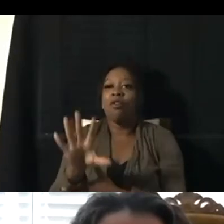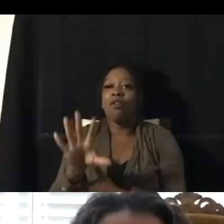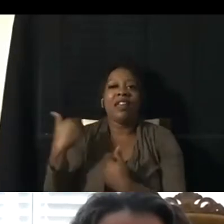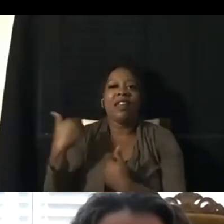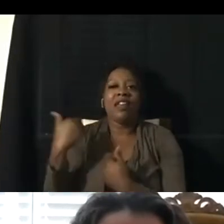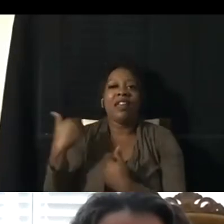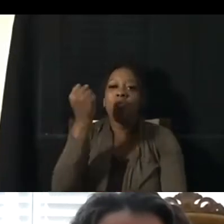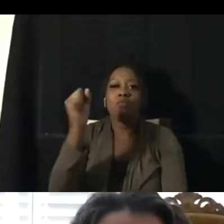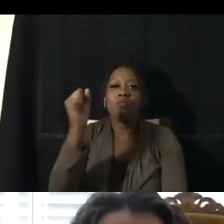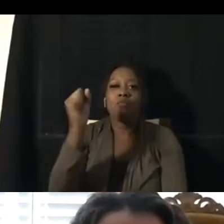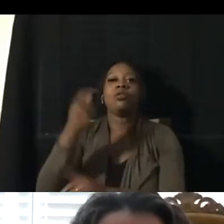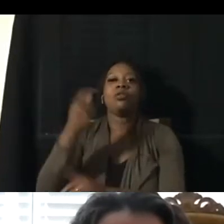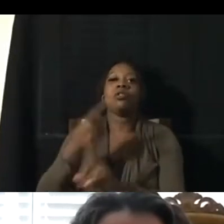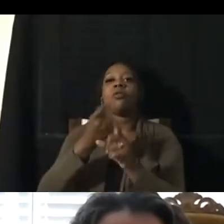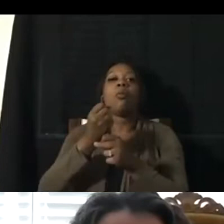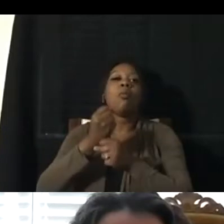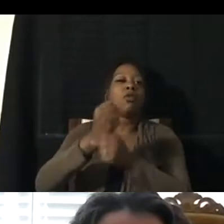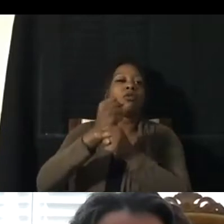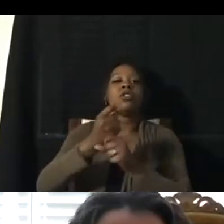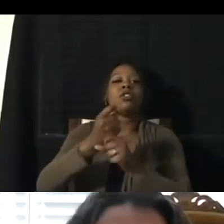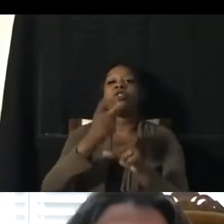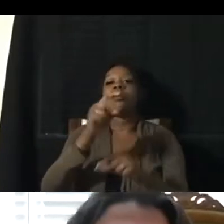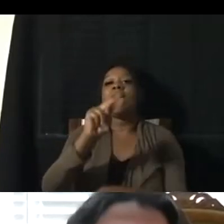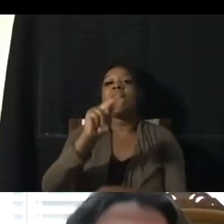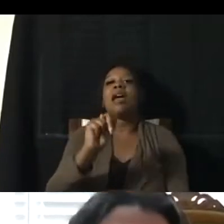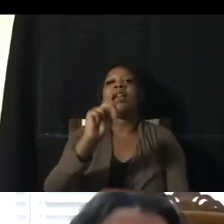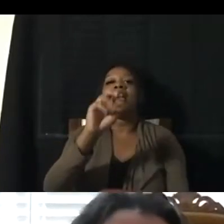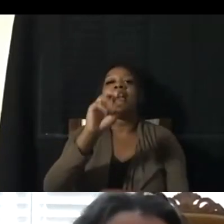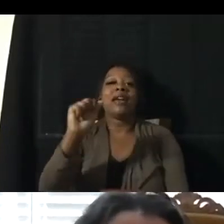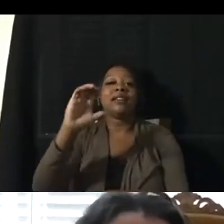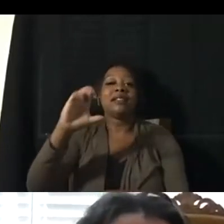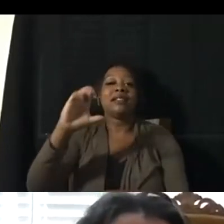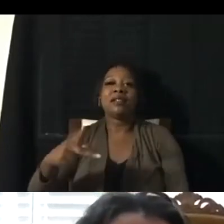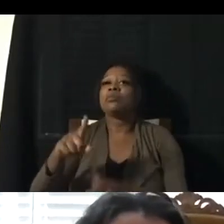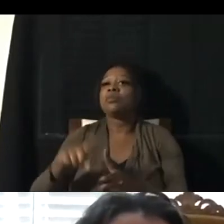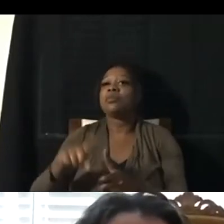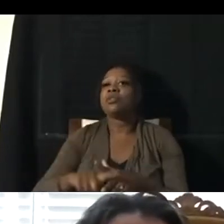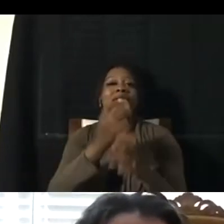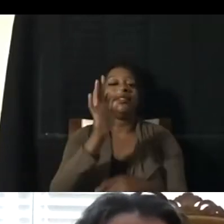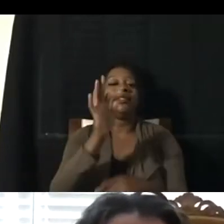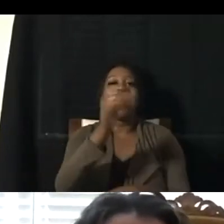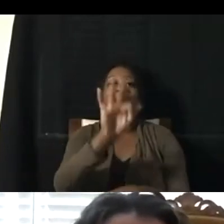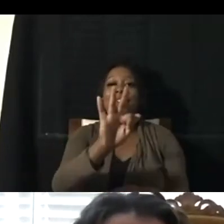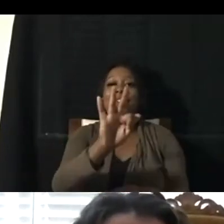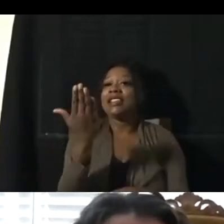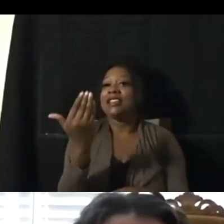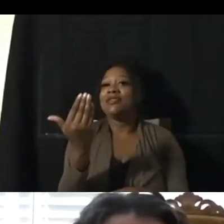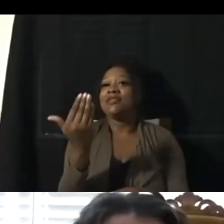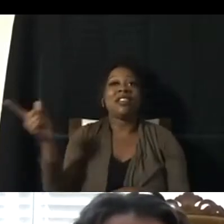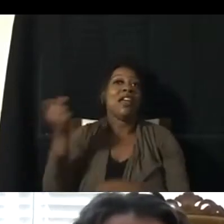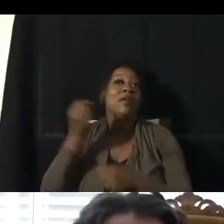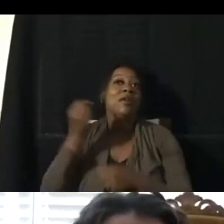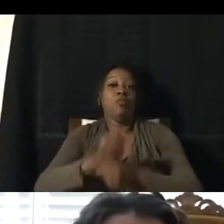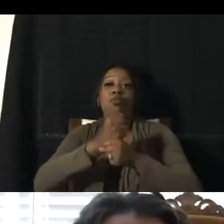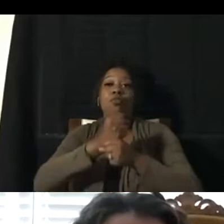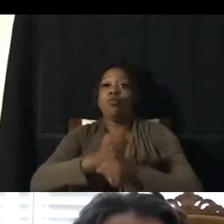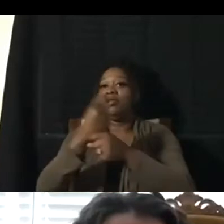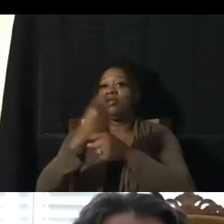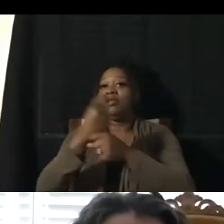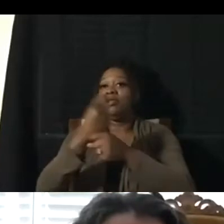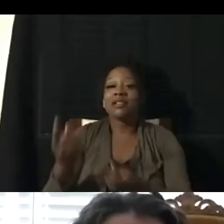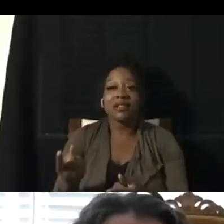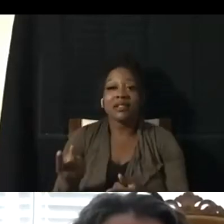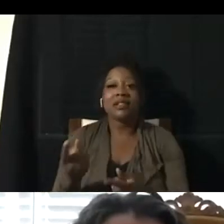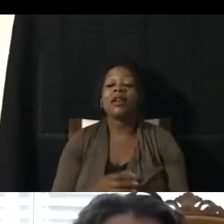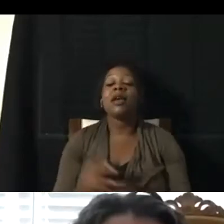in like 1915, and they've been protesting ever since then. But people with disabilities